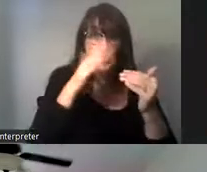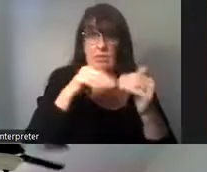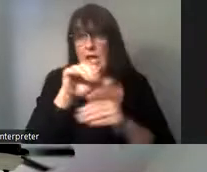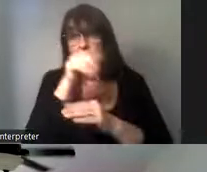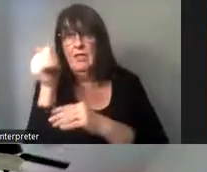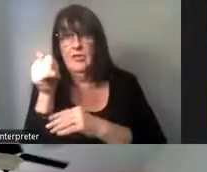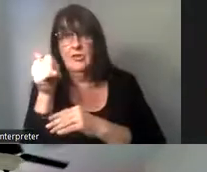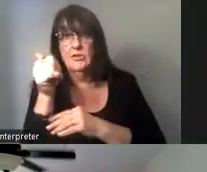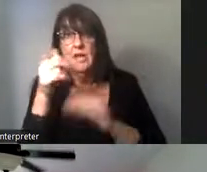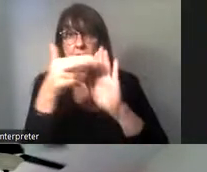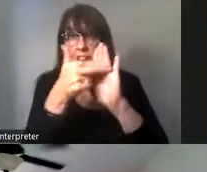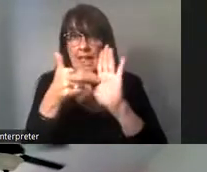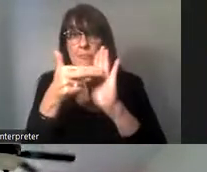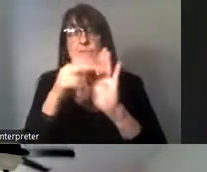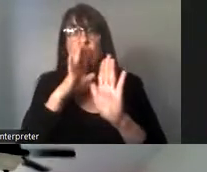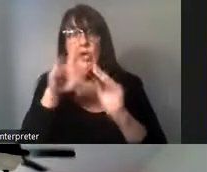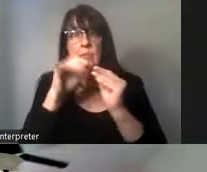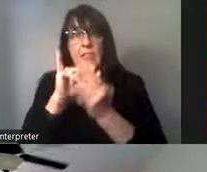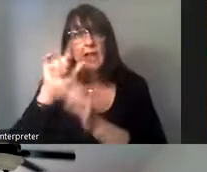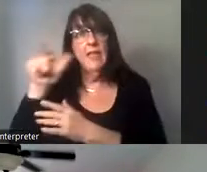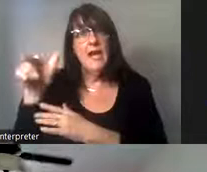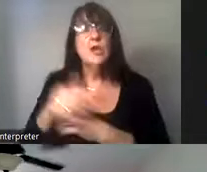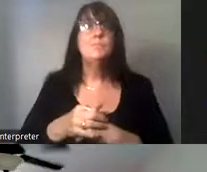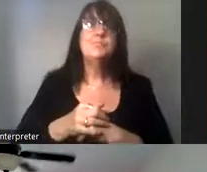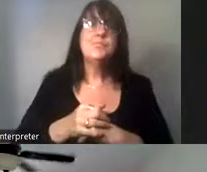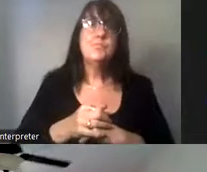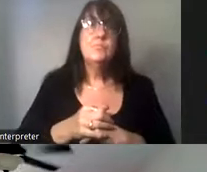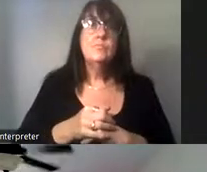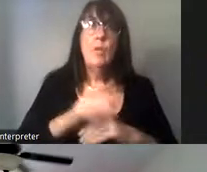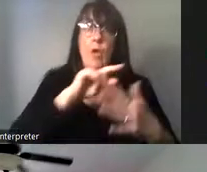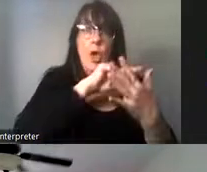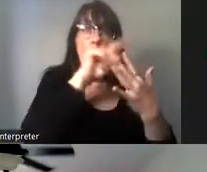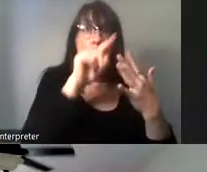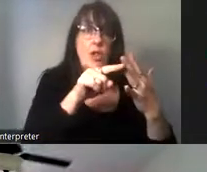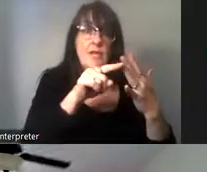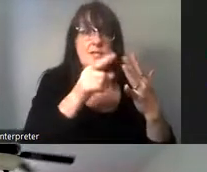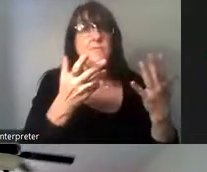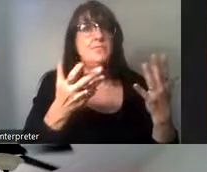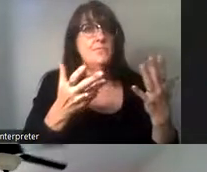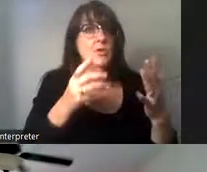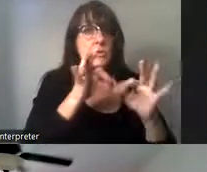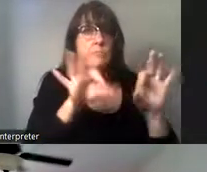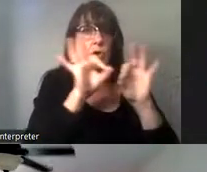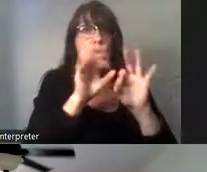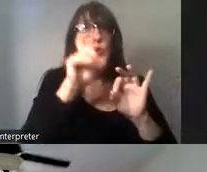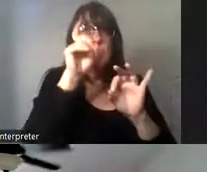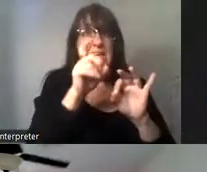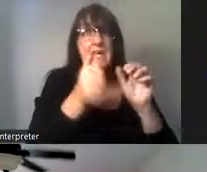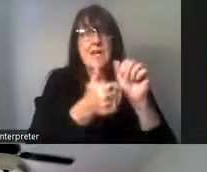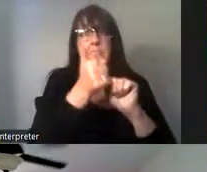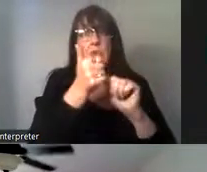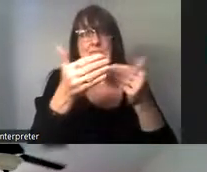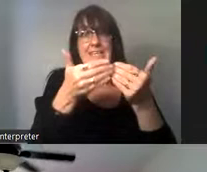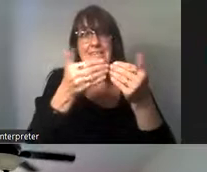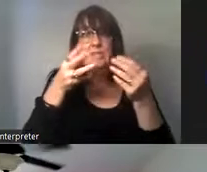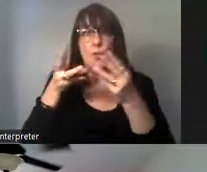like ecolabels, and we'll talk about that in a moment. But all of them overwhelm. So what we need most of all is easier